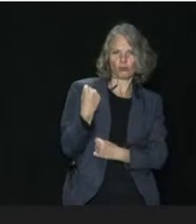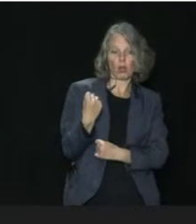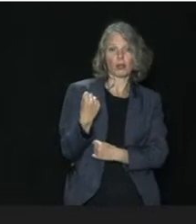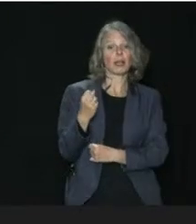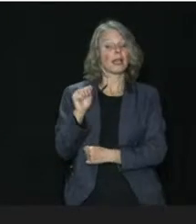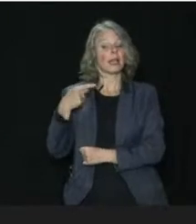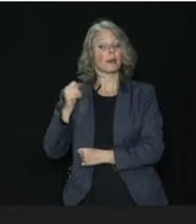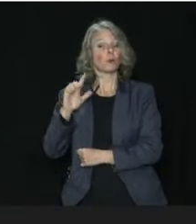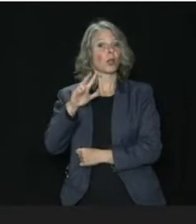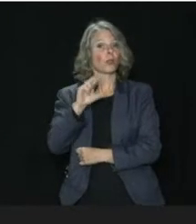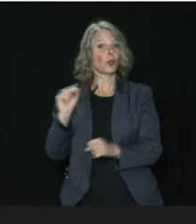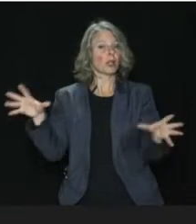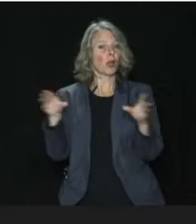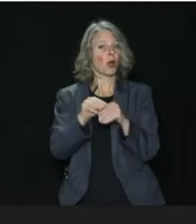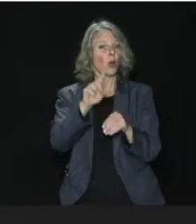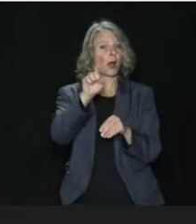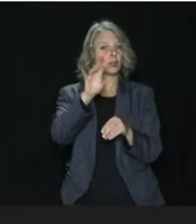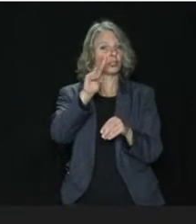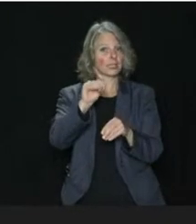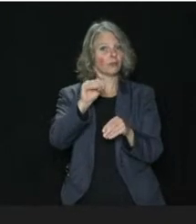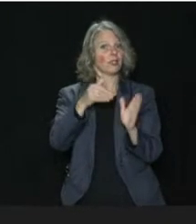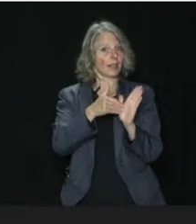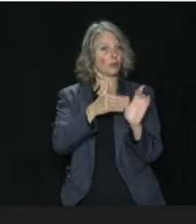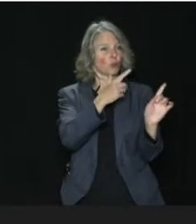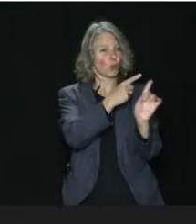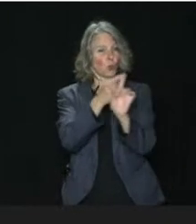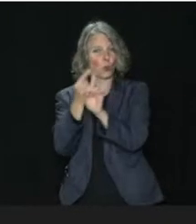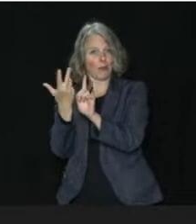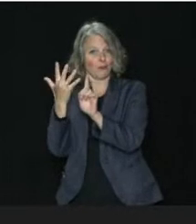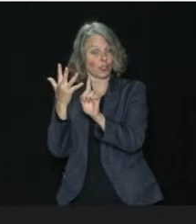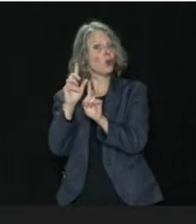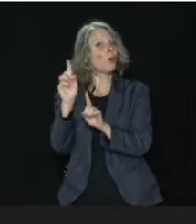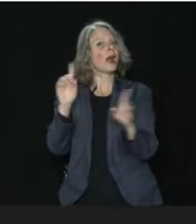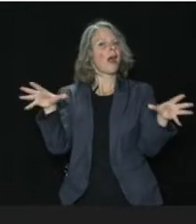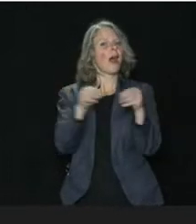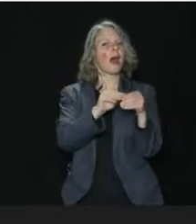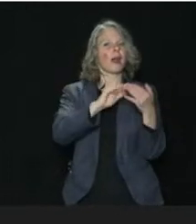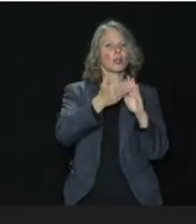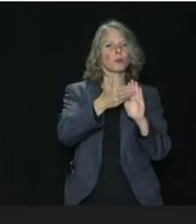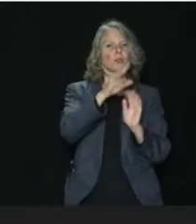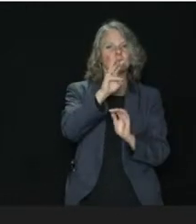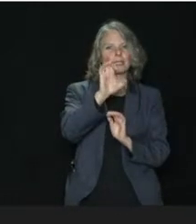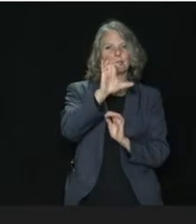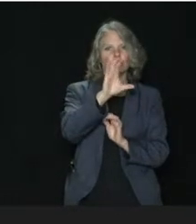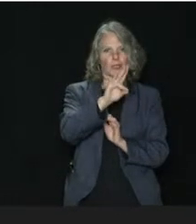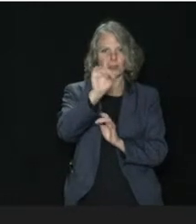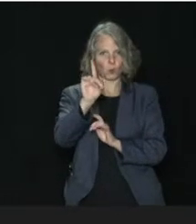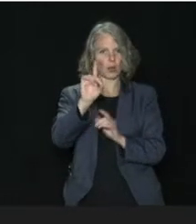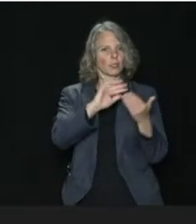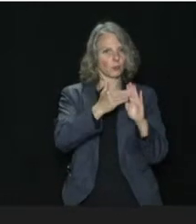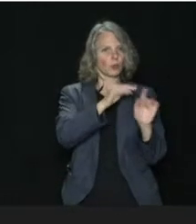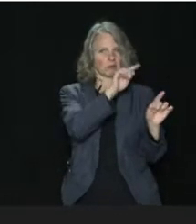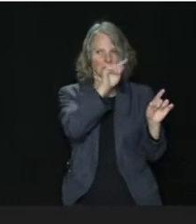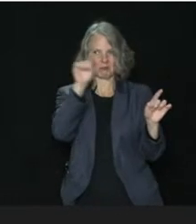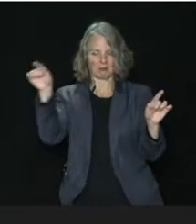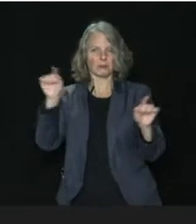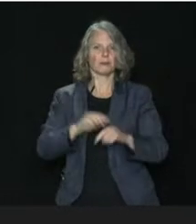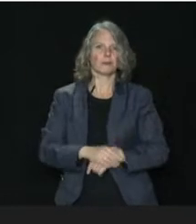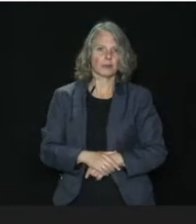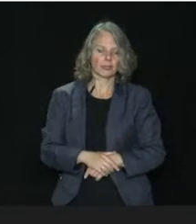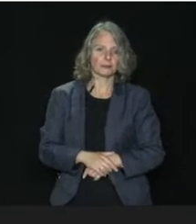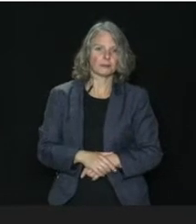of 370,000 doses have been administered in over 661 First Nations, Inuit, and territorial communities.